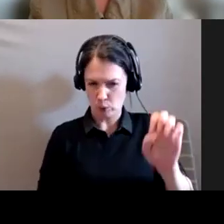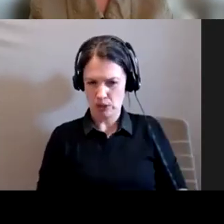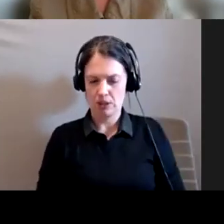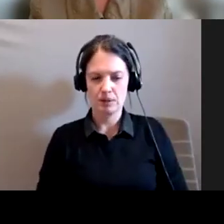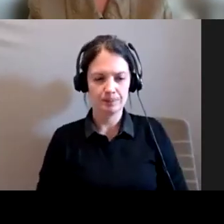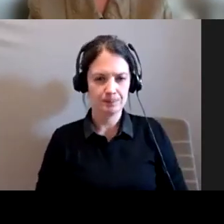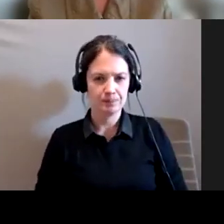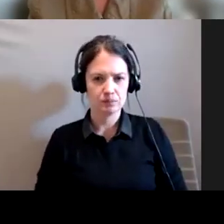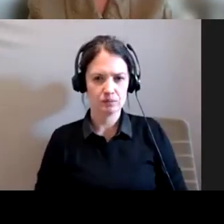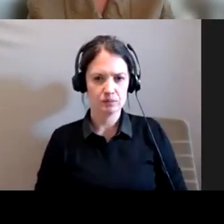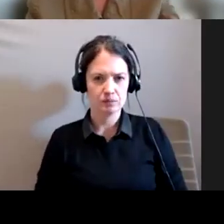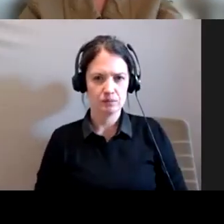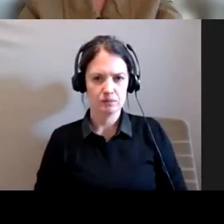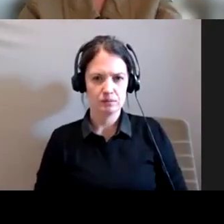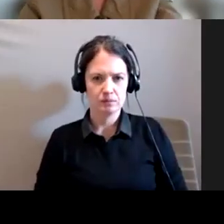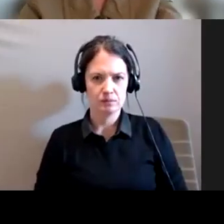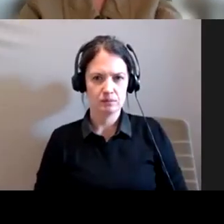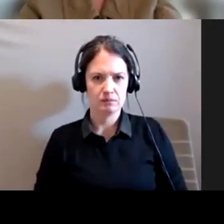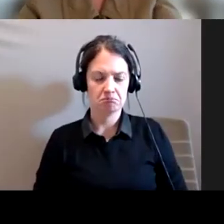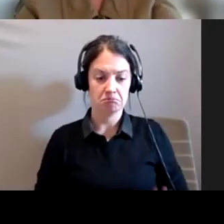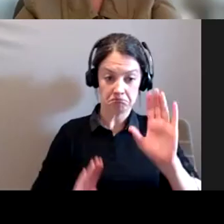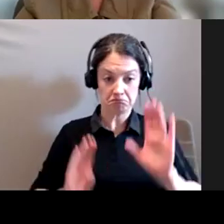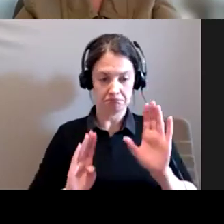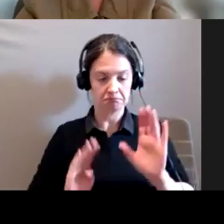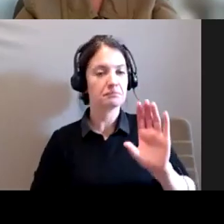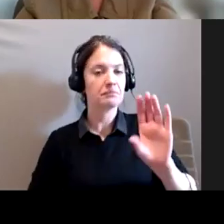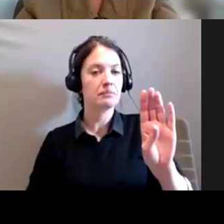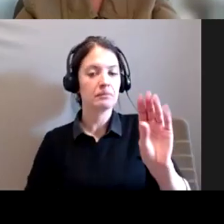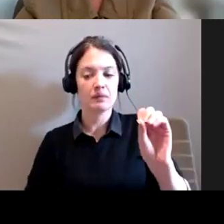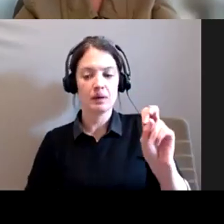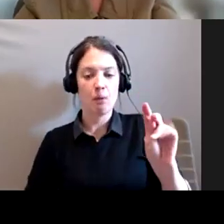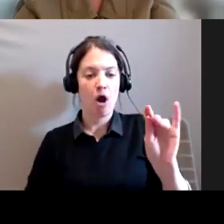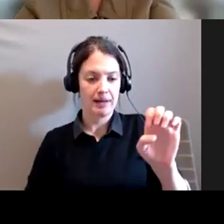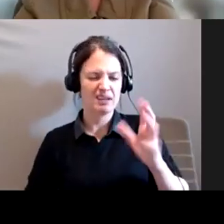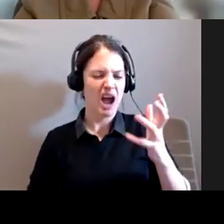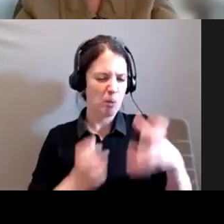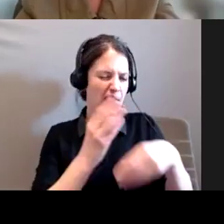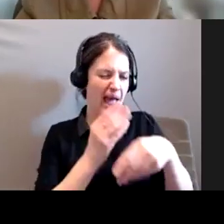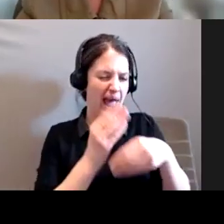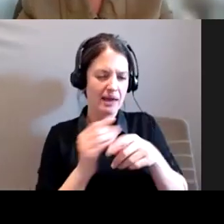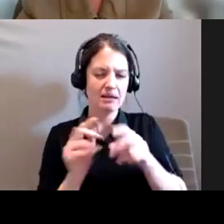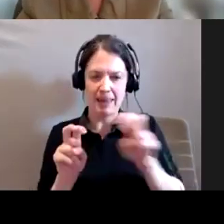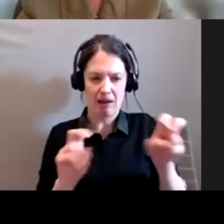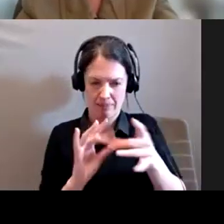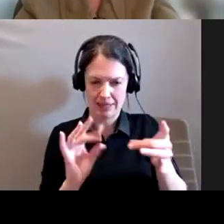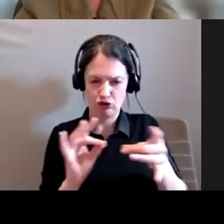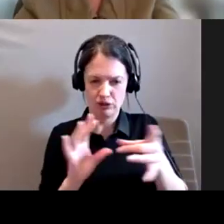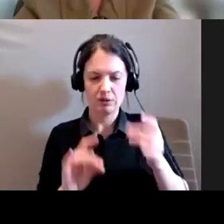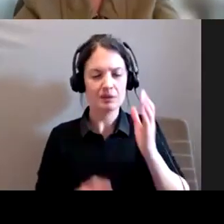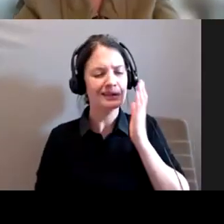I want to add something that sort of ties another thing that came up on this on the panel, which was